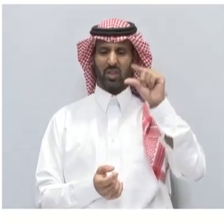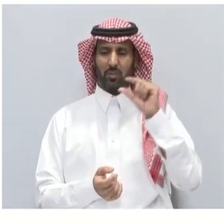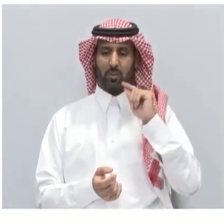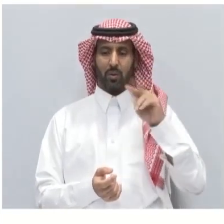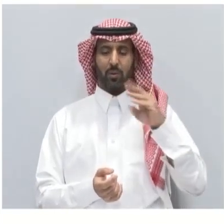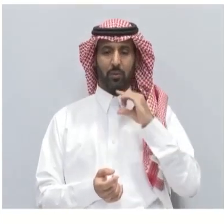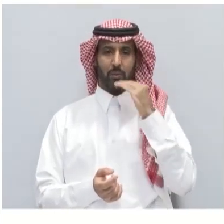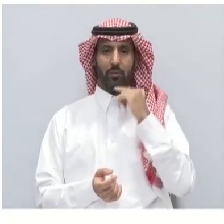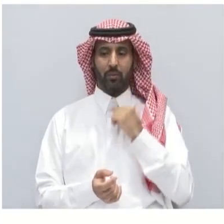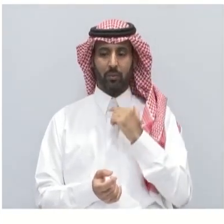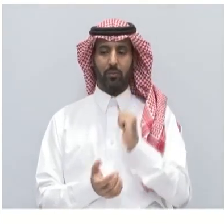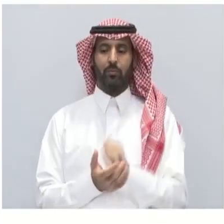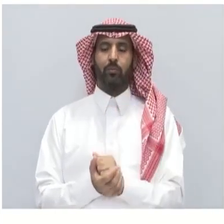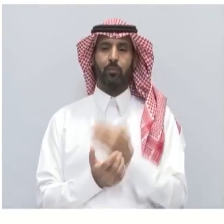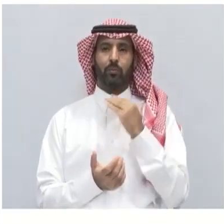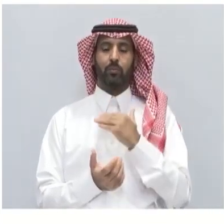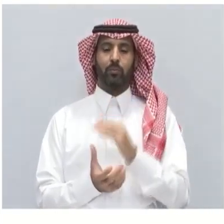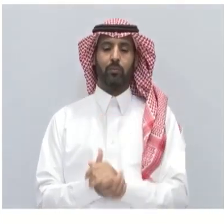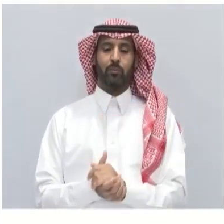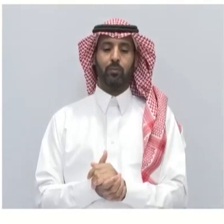lower your voice, your tone of voice.